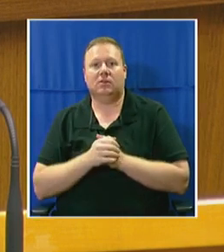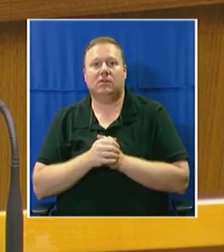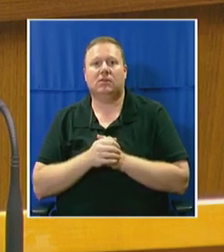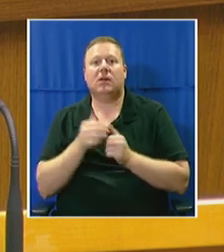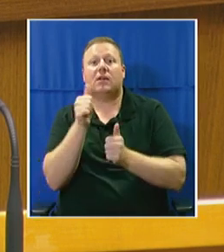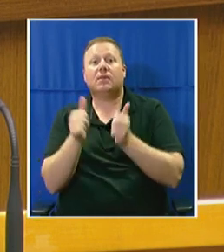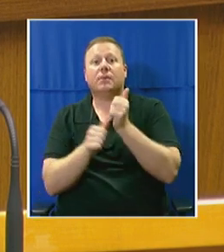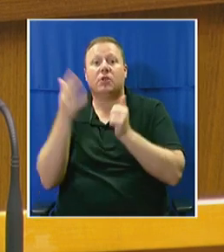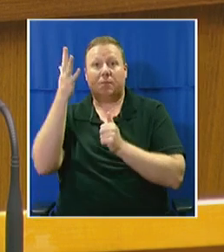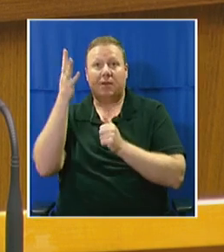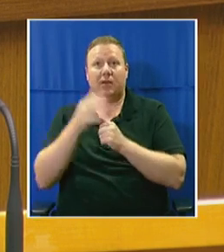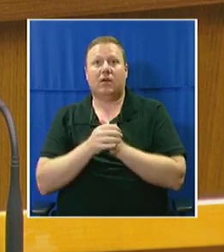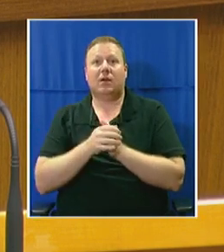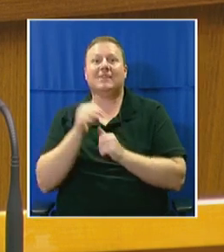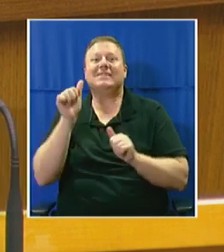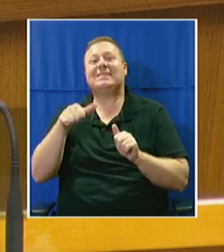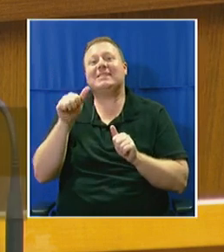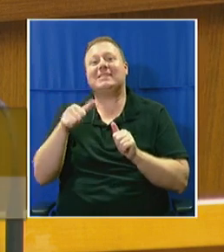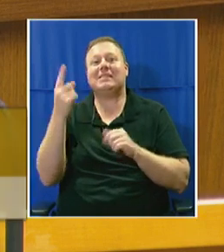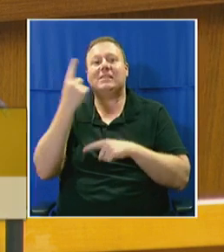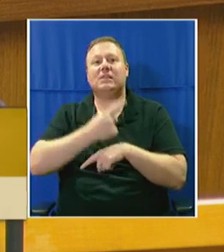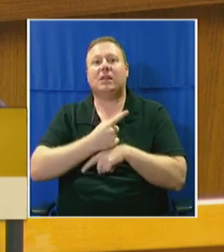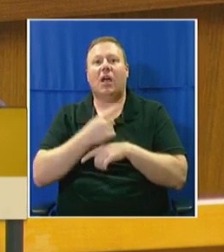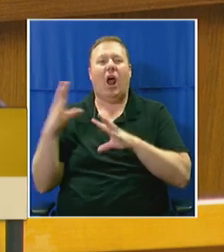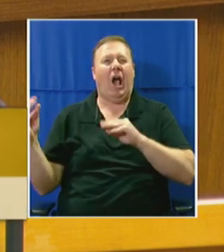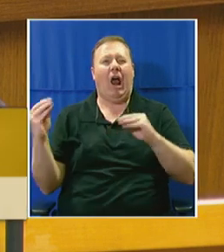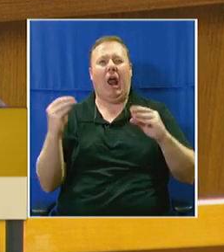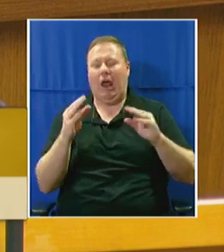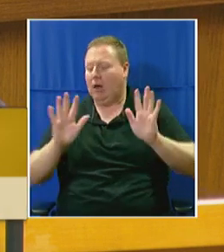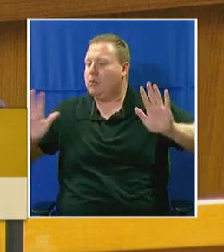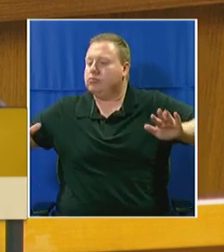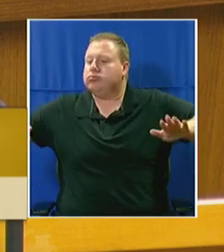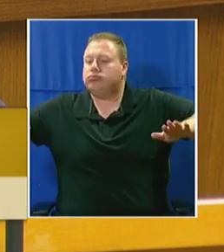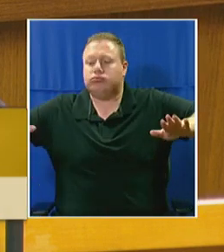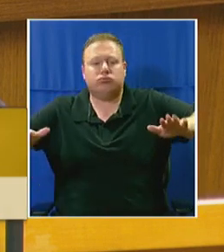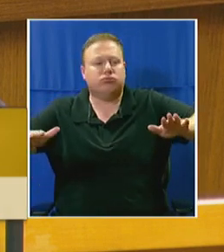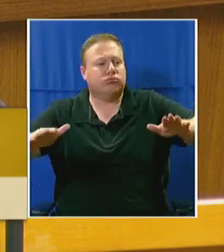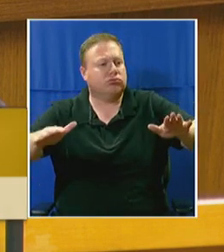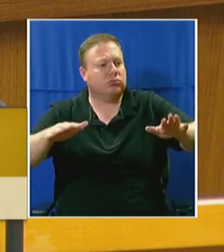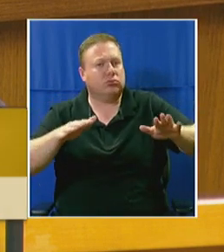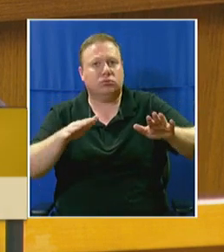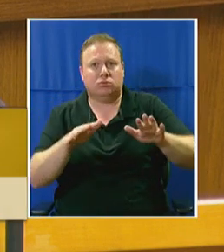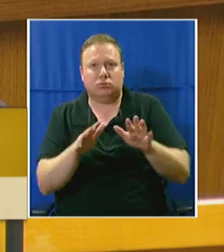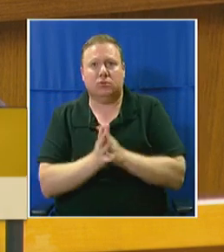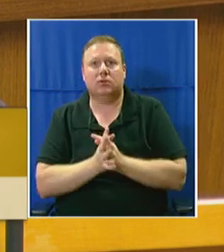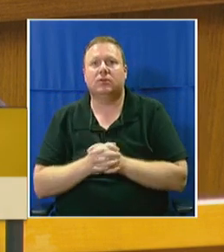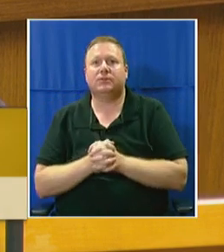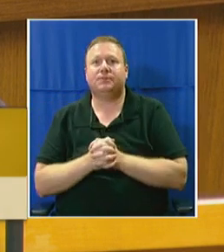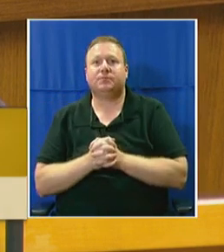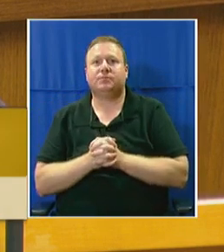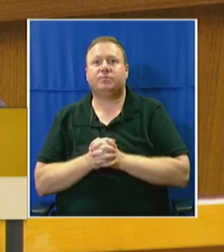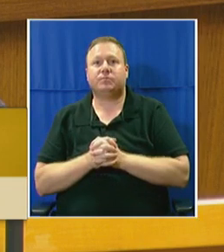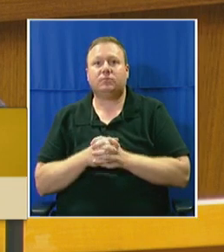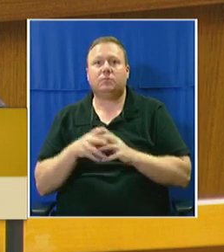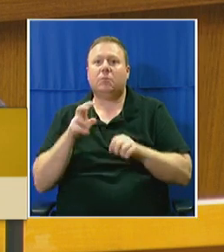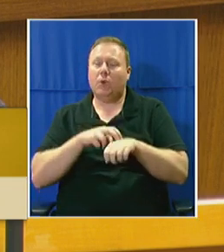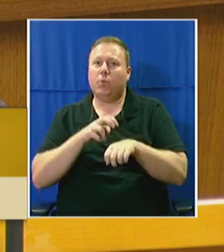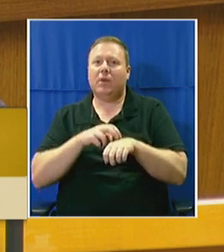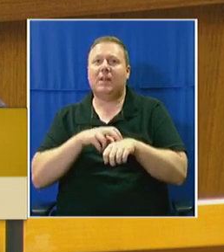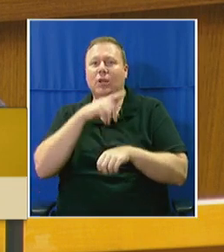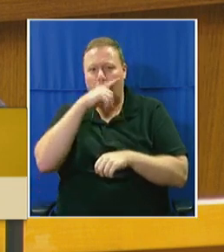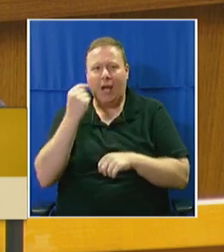honorable uh thank you very much honorable speaker Deputy speaker as we marked the 16